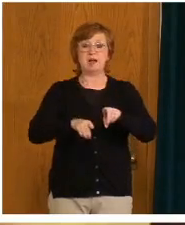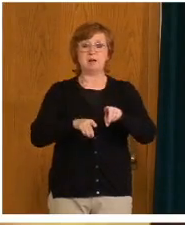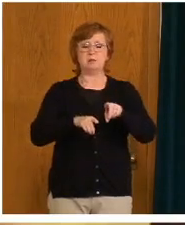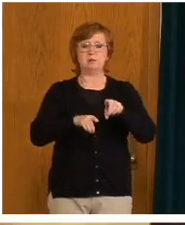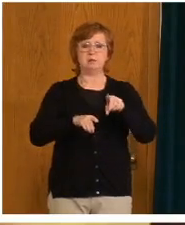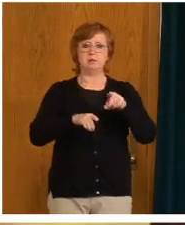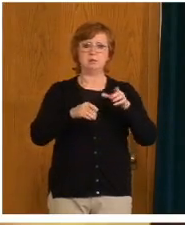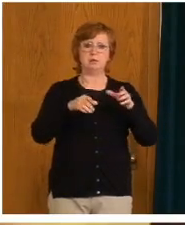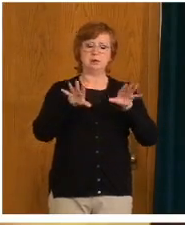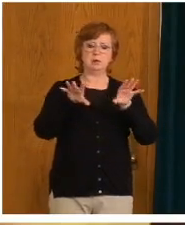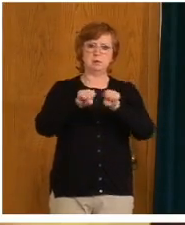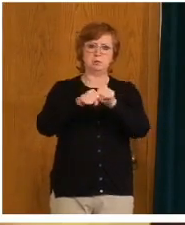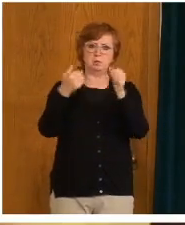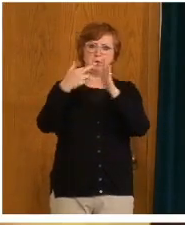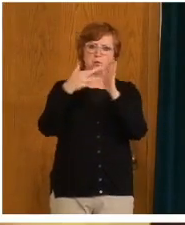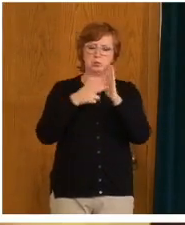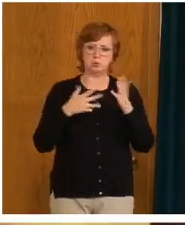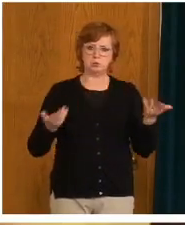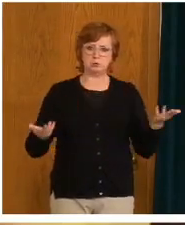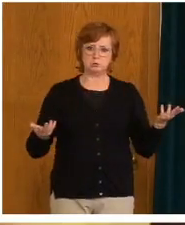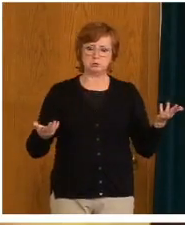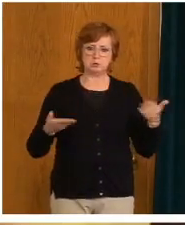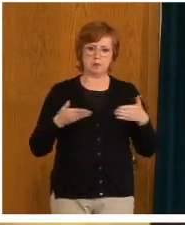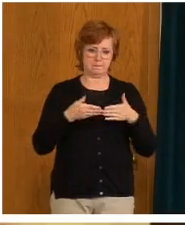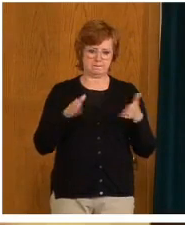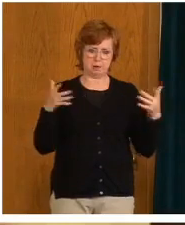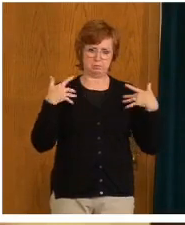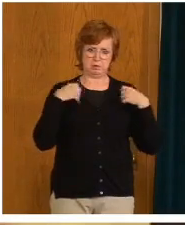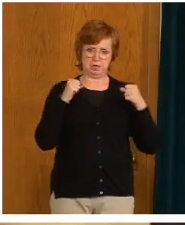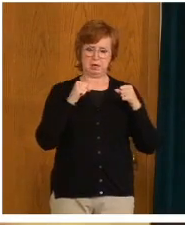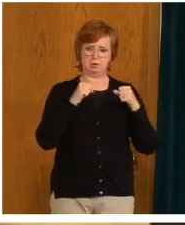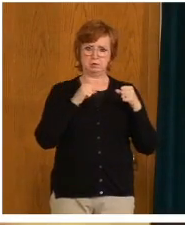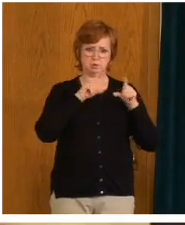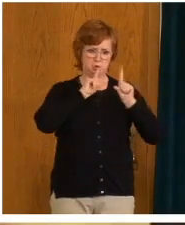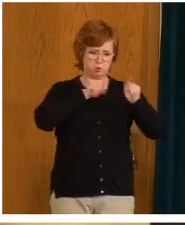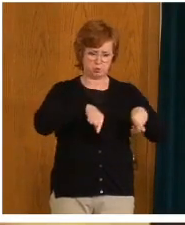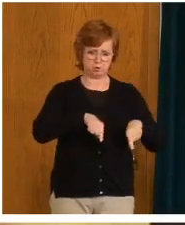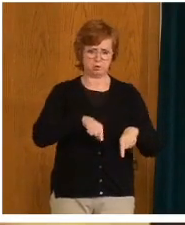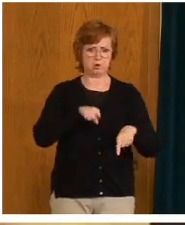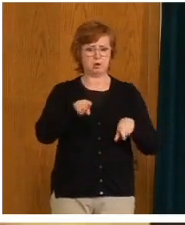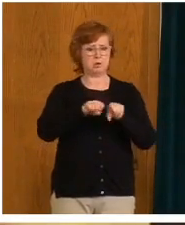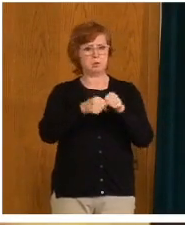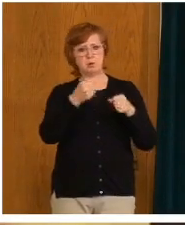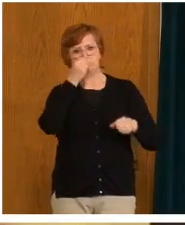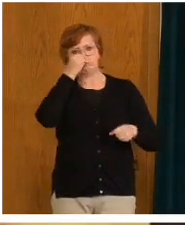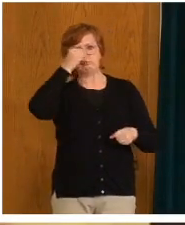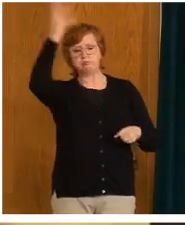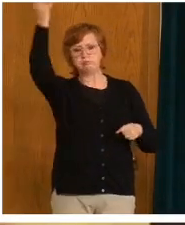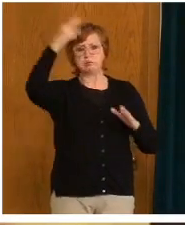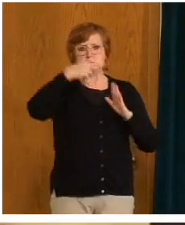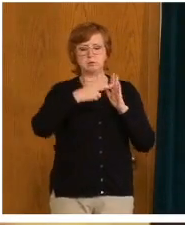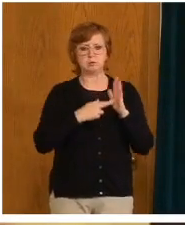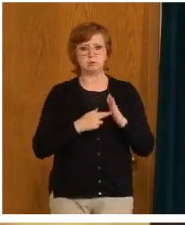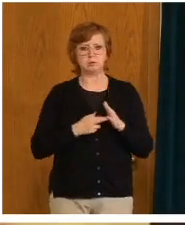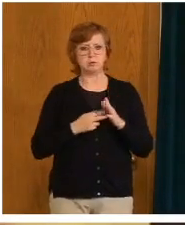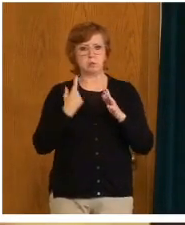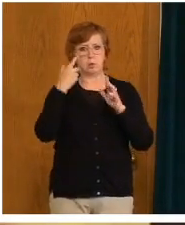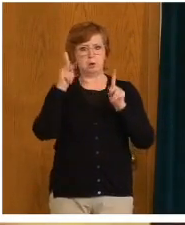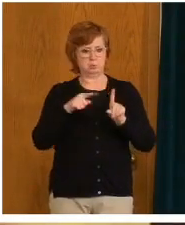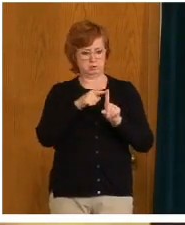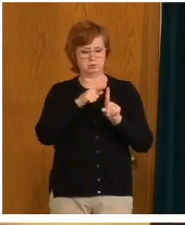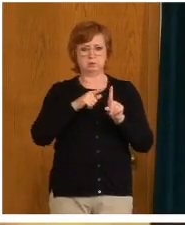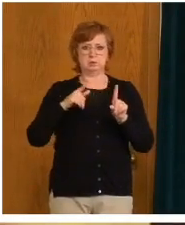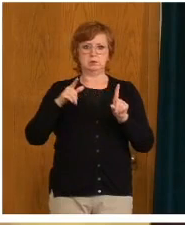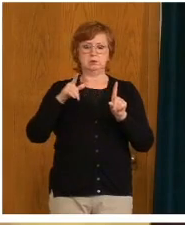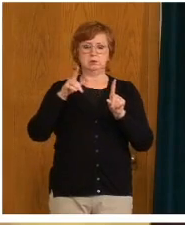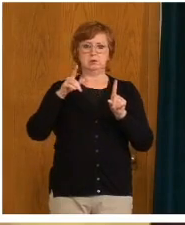a public health order that is broken, if someone has COVID at one of those events, there is the opportunity ultimately for, you know, a large